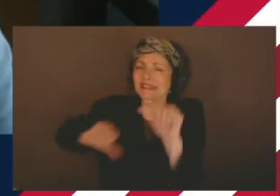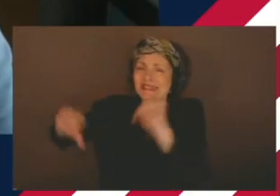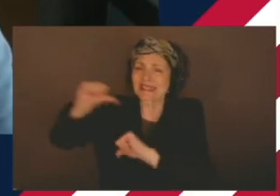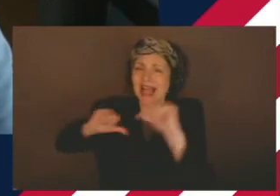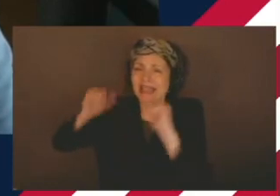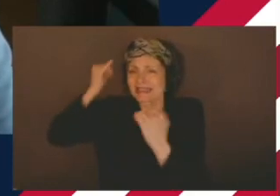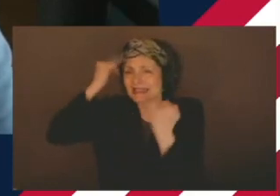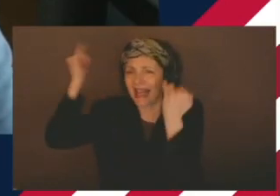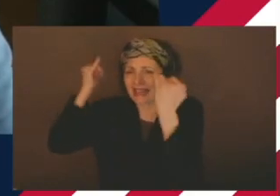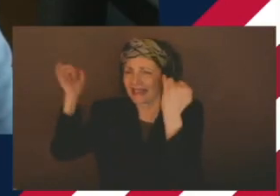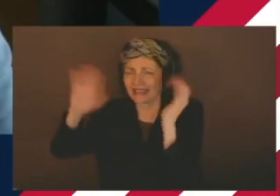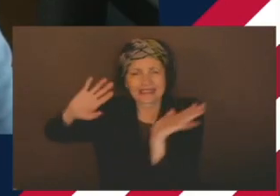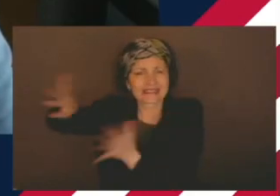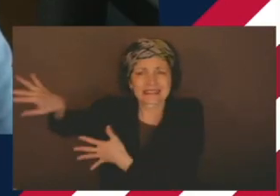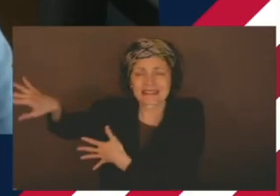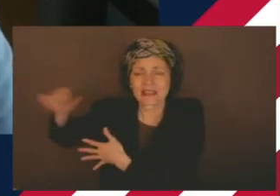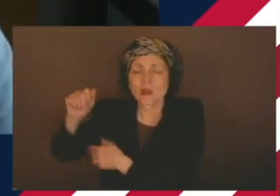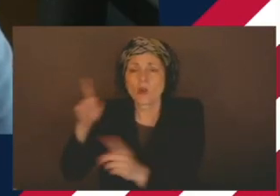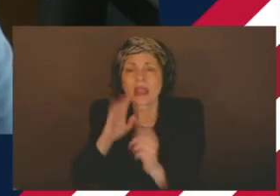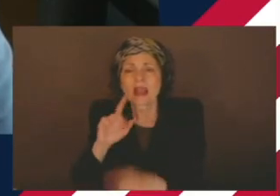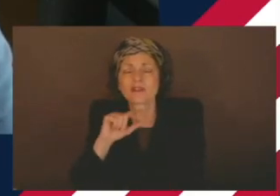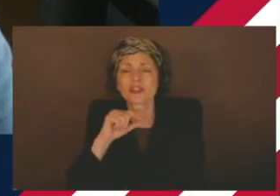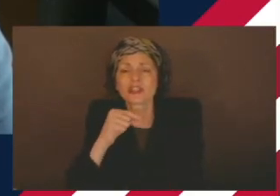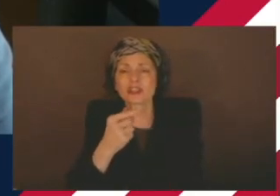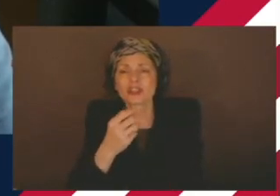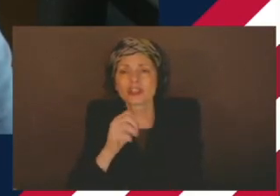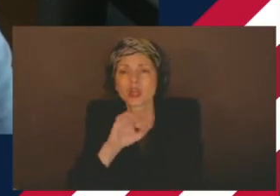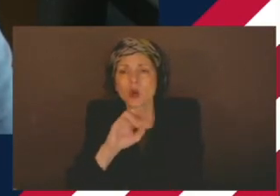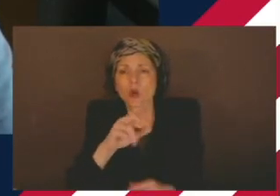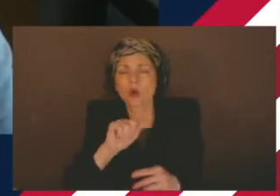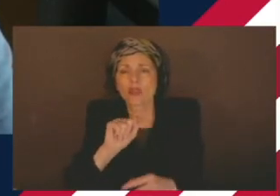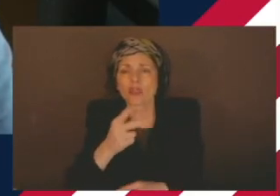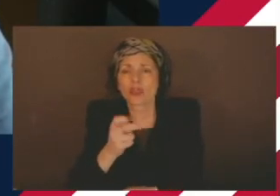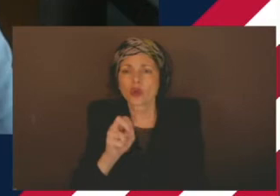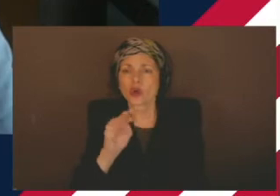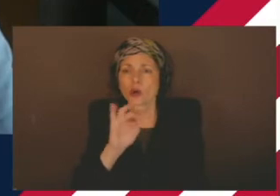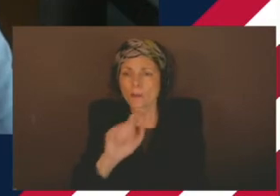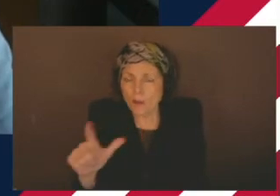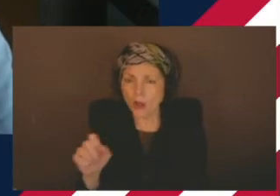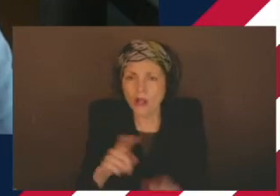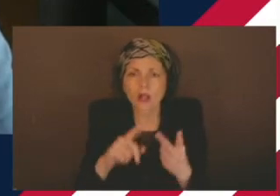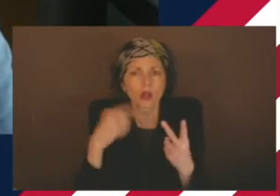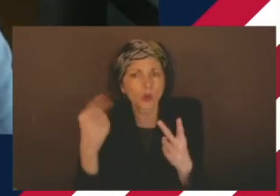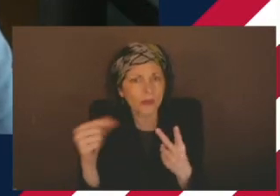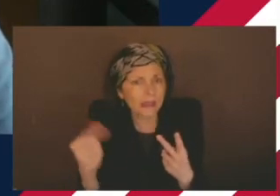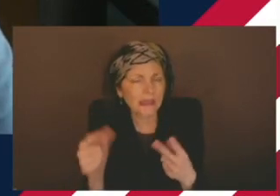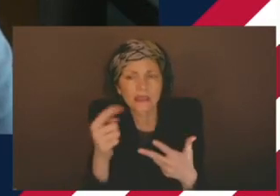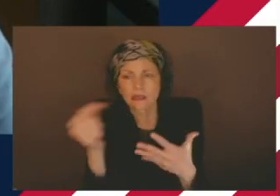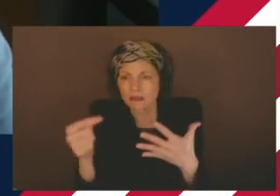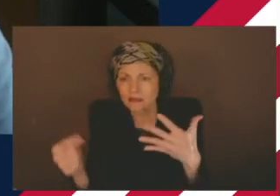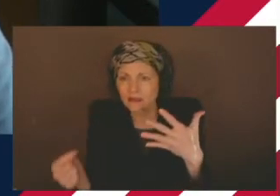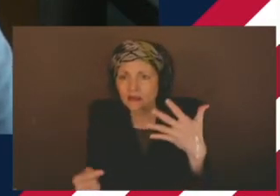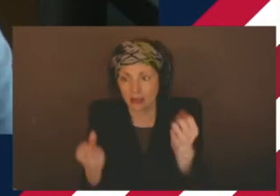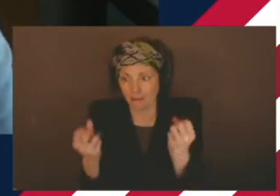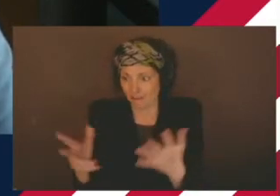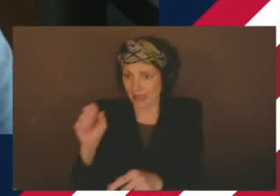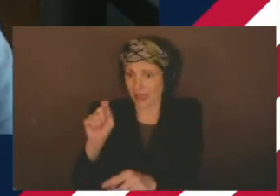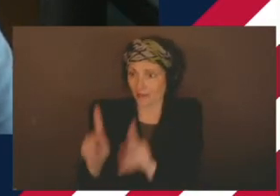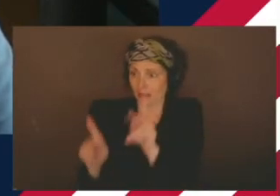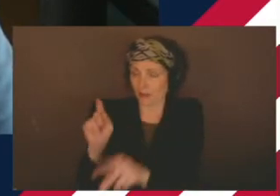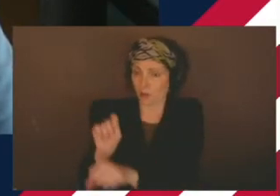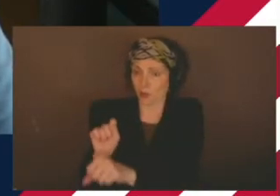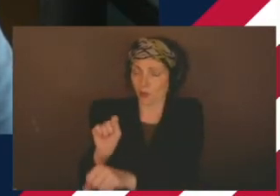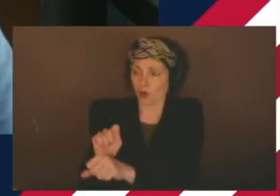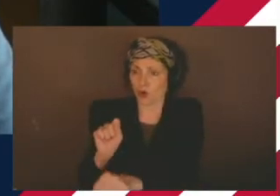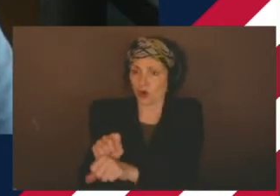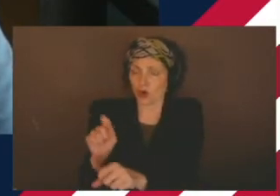solar, geothermal, and green infrastructure, with income pension and a just transition for workers who are displaced, and also for those seriously impacted